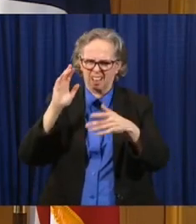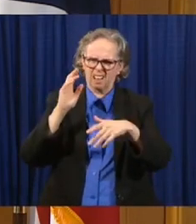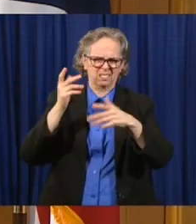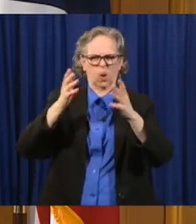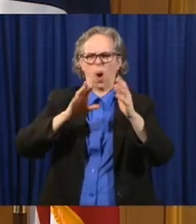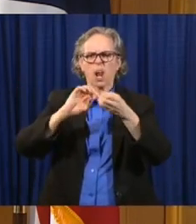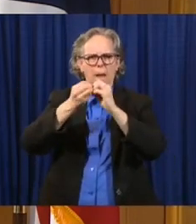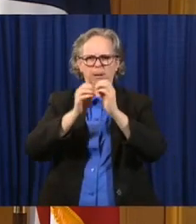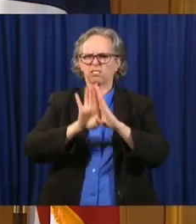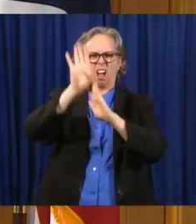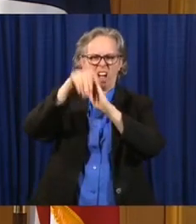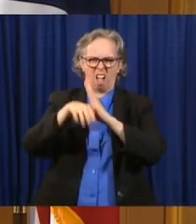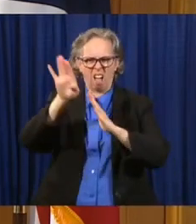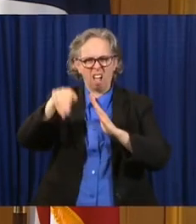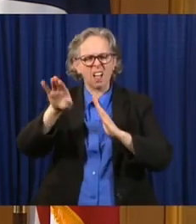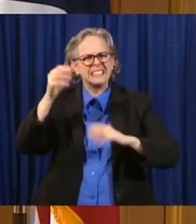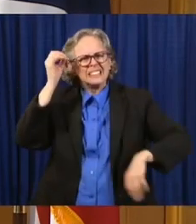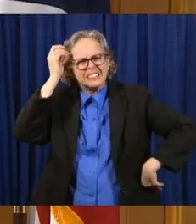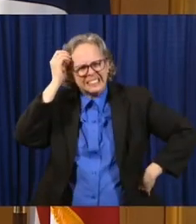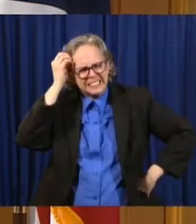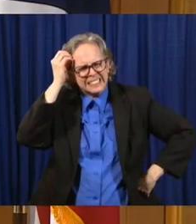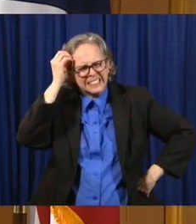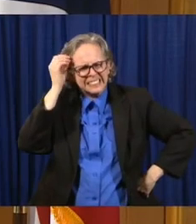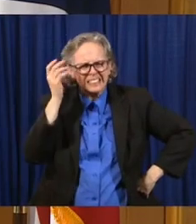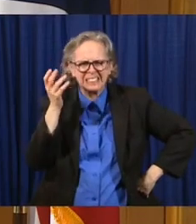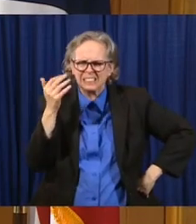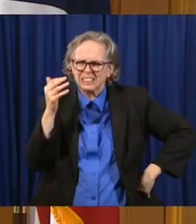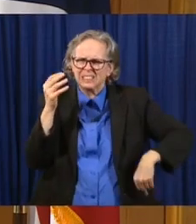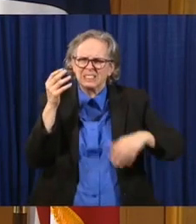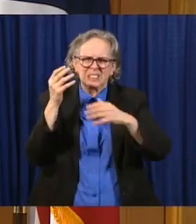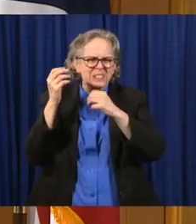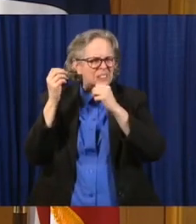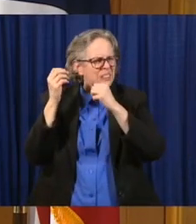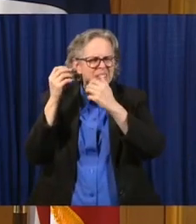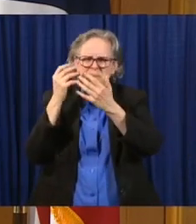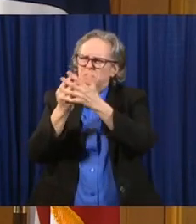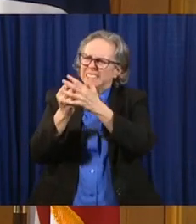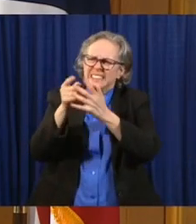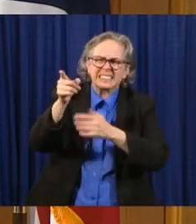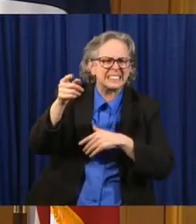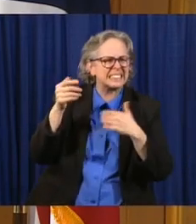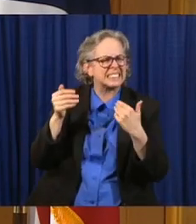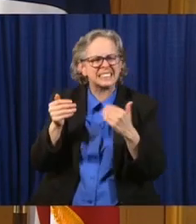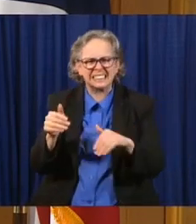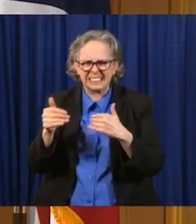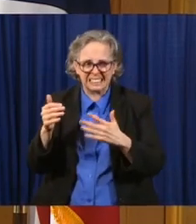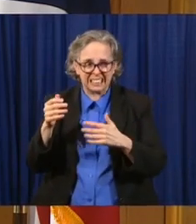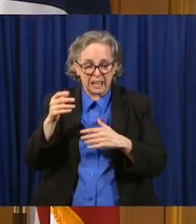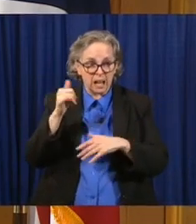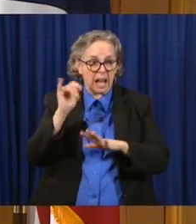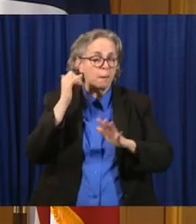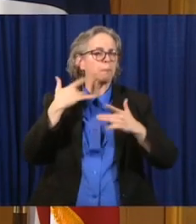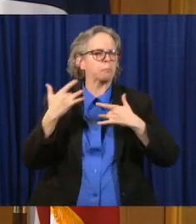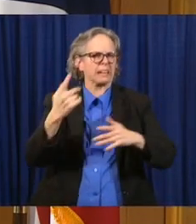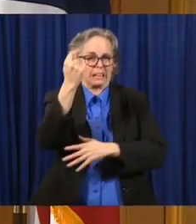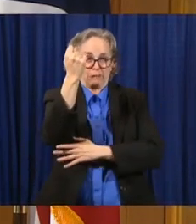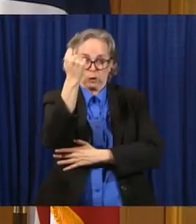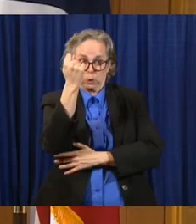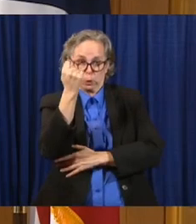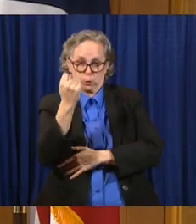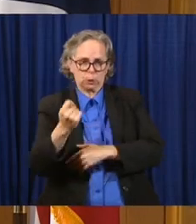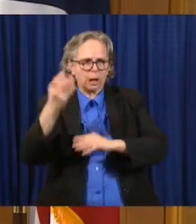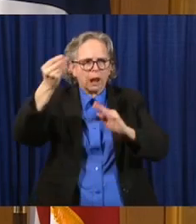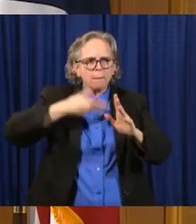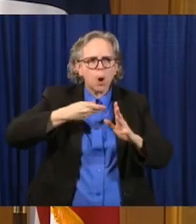sets the Tuesday just as a date to report. So every Tuesday they report the number of